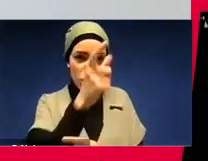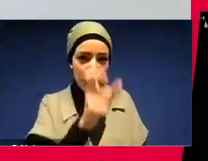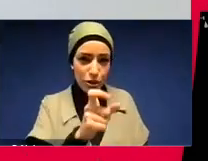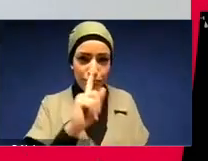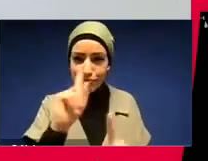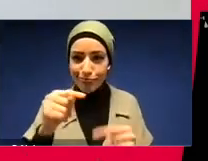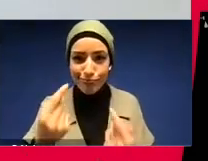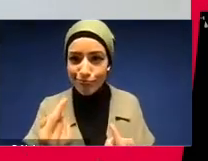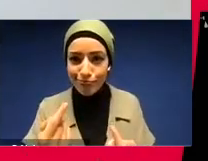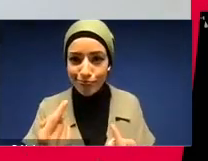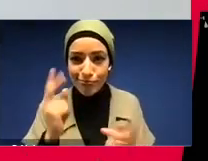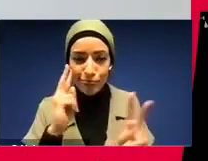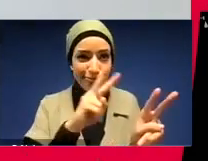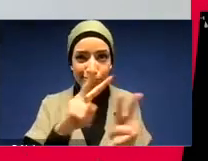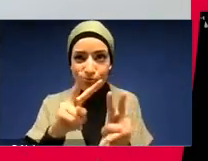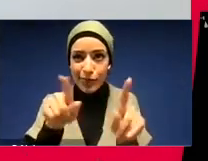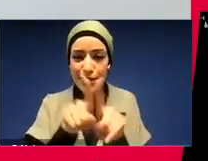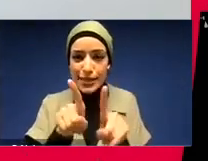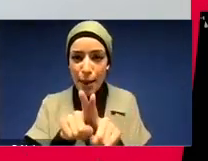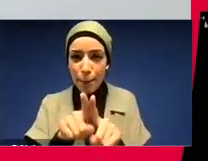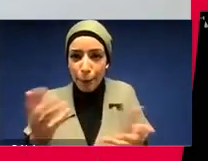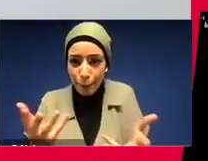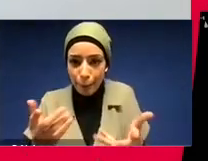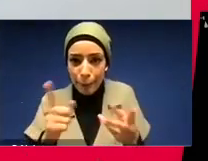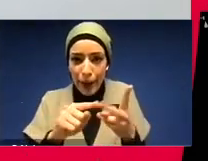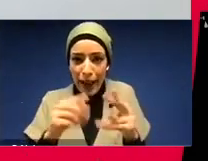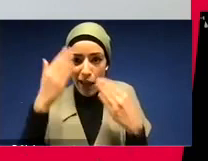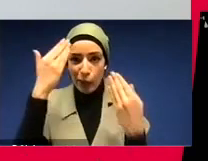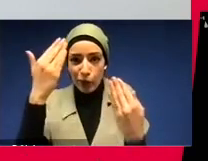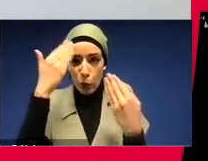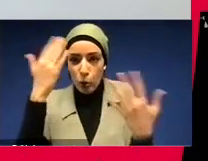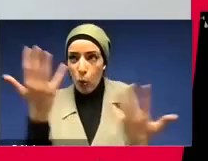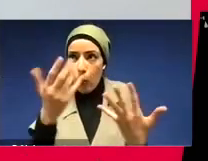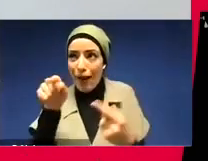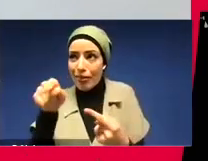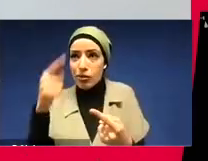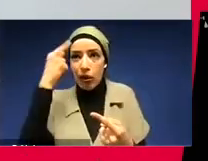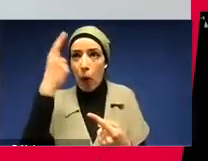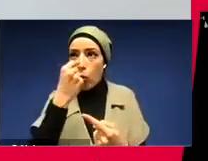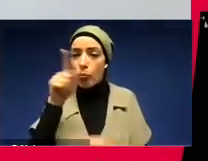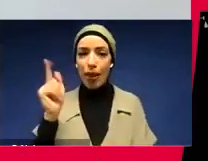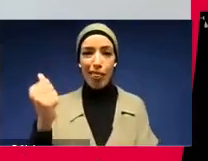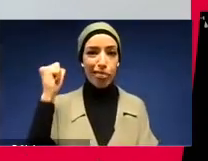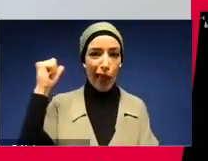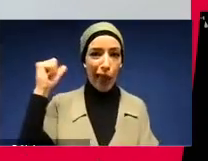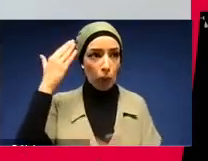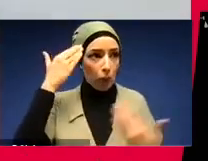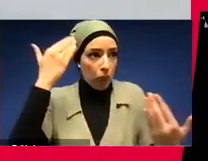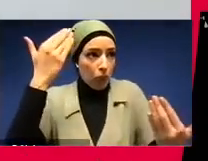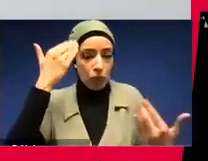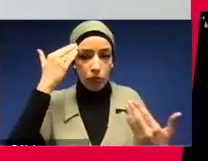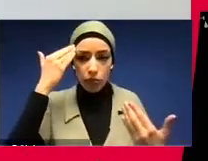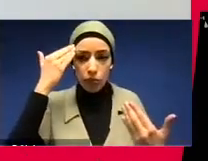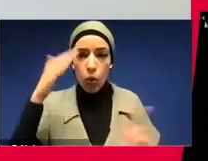that if you aren't told where this is, you will very easily think this is in your backyard. And so we need to